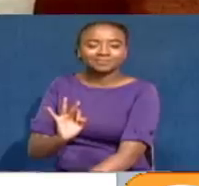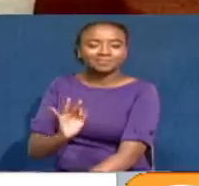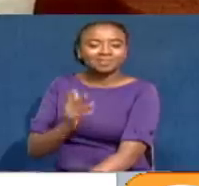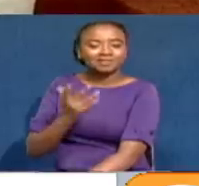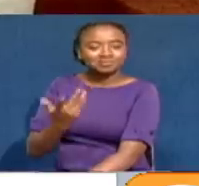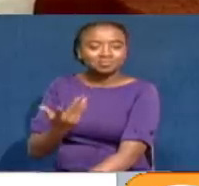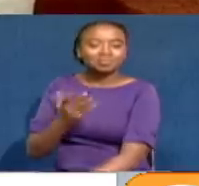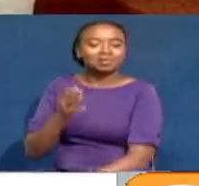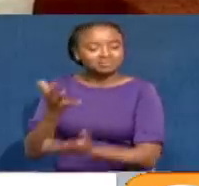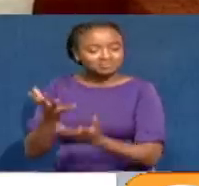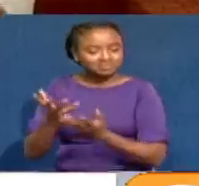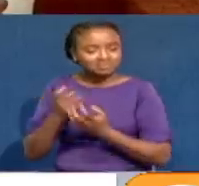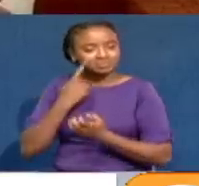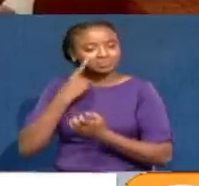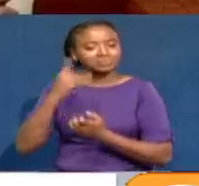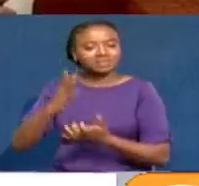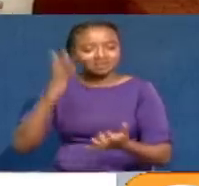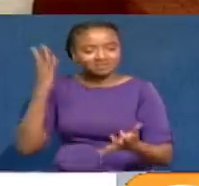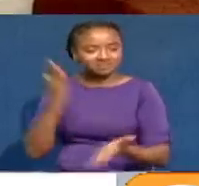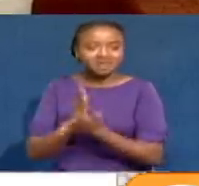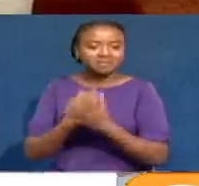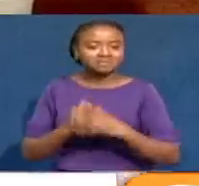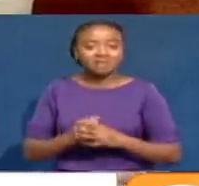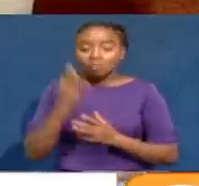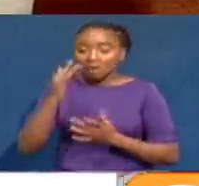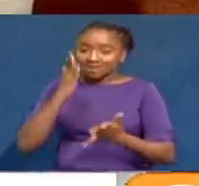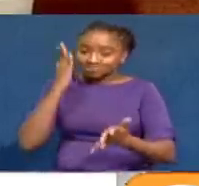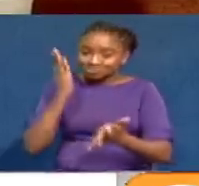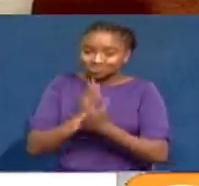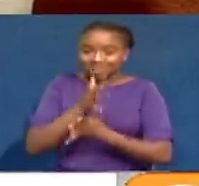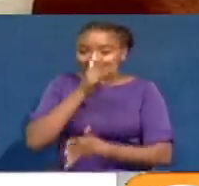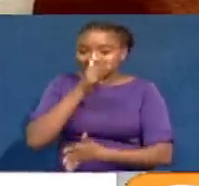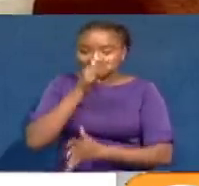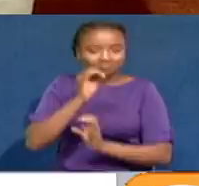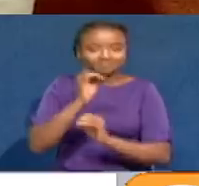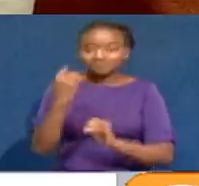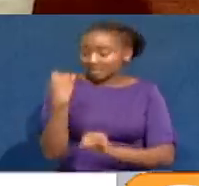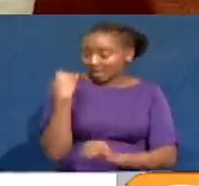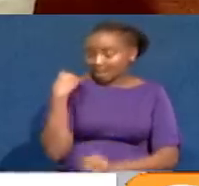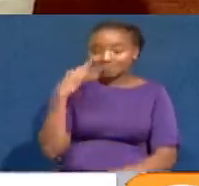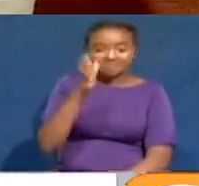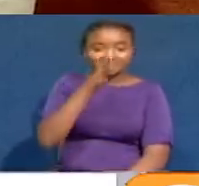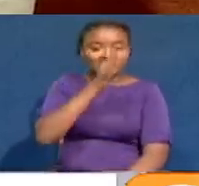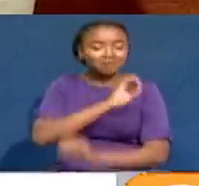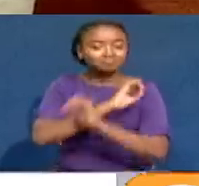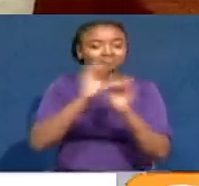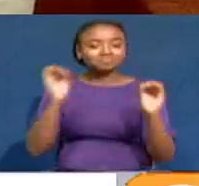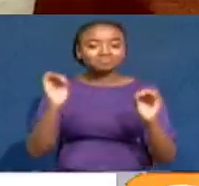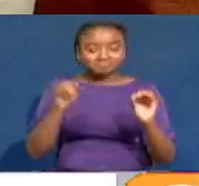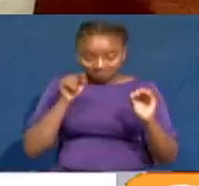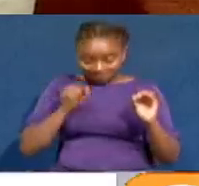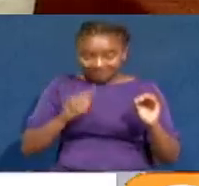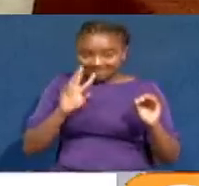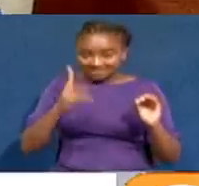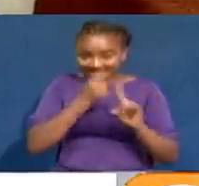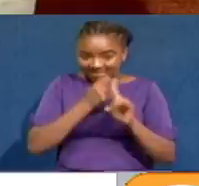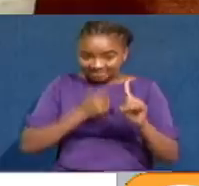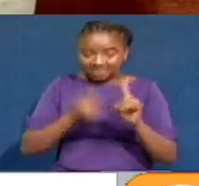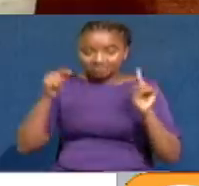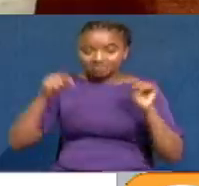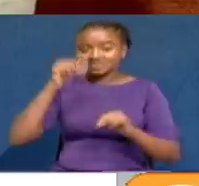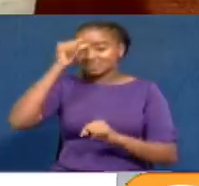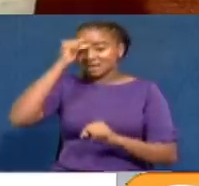argue with facts, Jeff. Because facts don't lie. Figures don't lie. This second term of this regime has